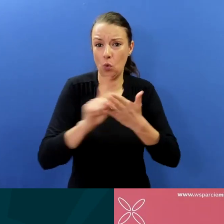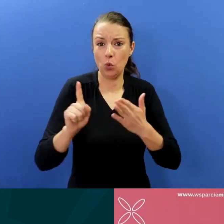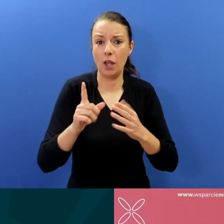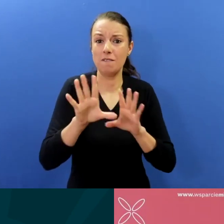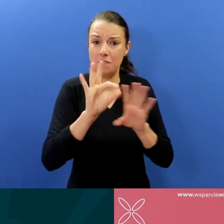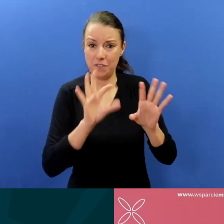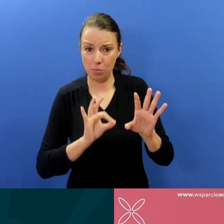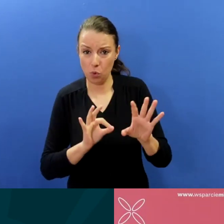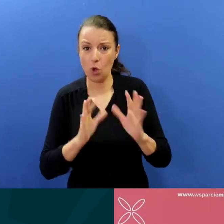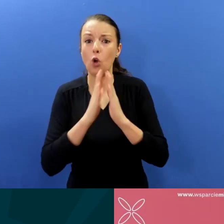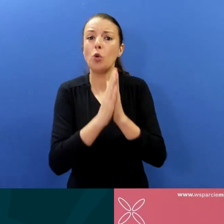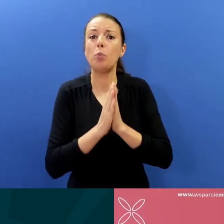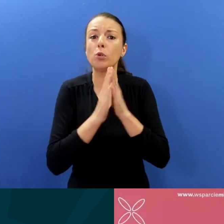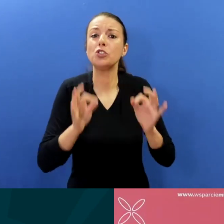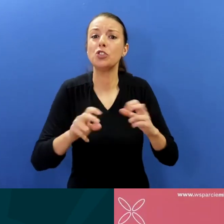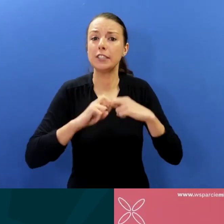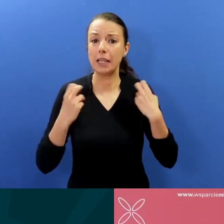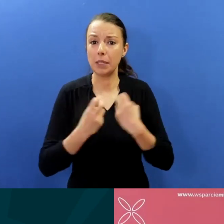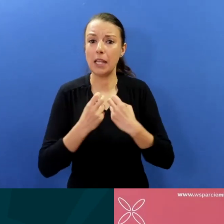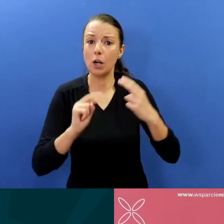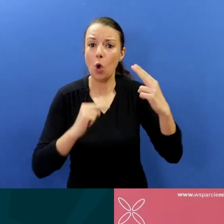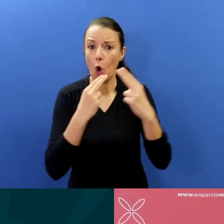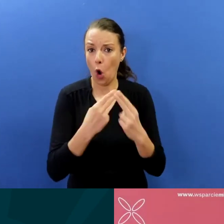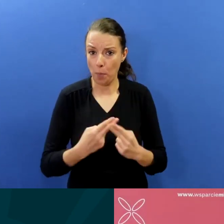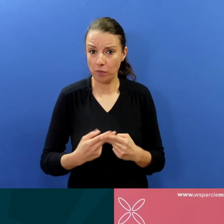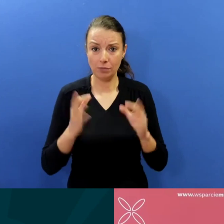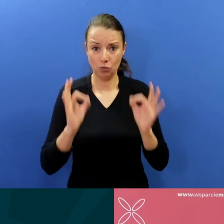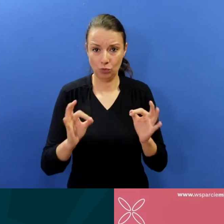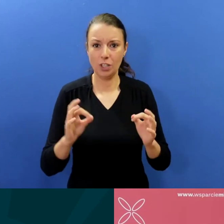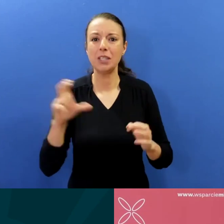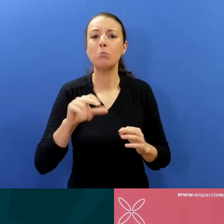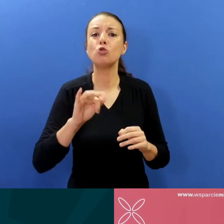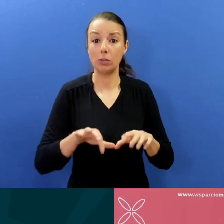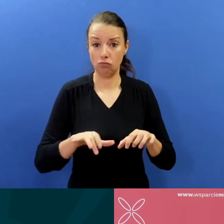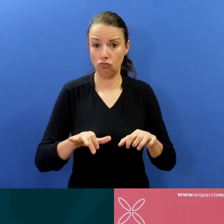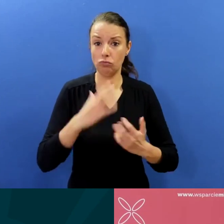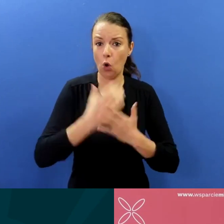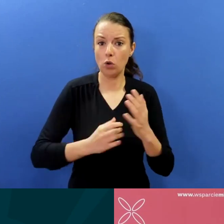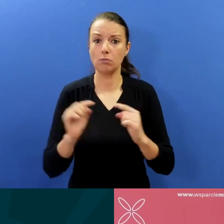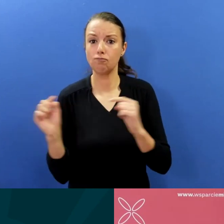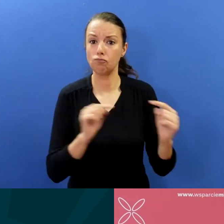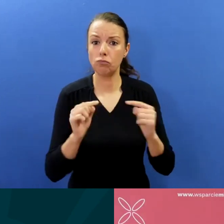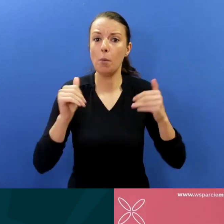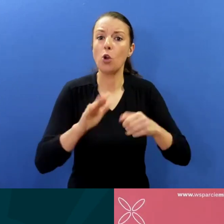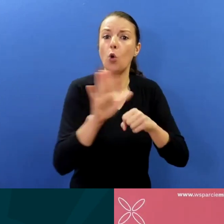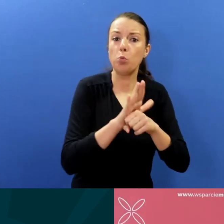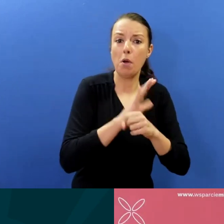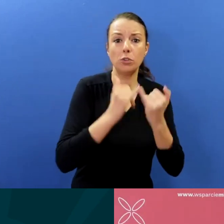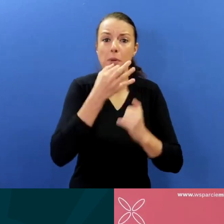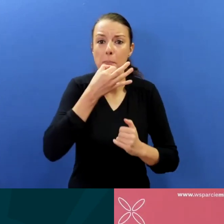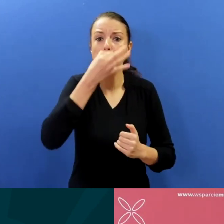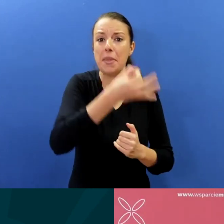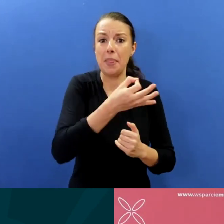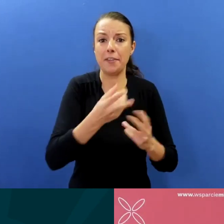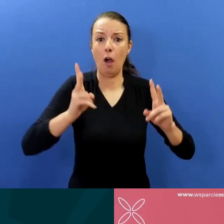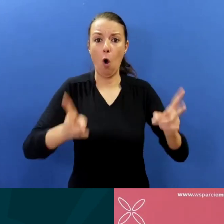questions that we didn't have time to answer right now during these Q&A sessions. So please provide the answers in the chat, or